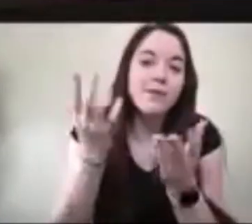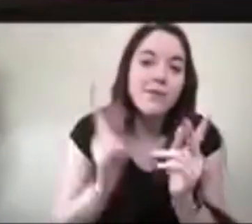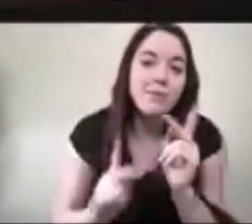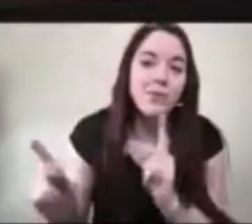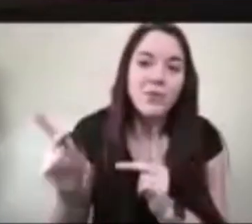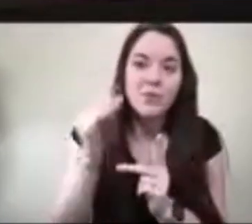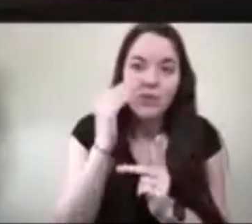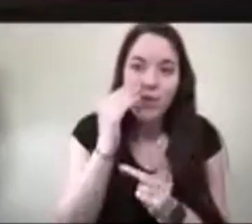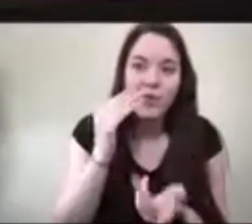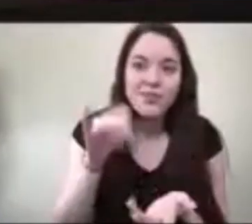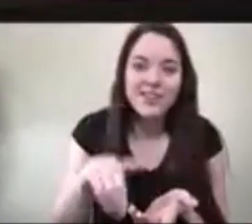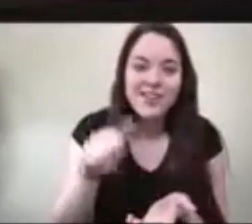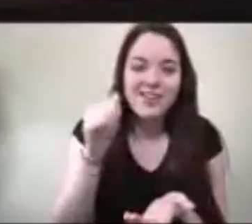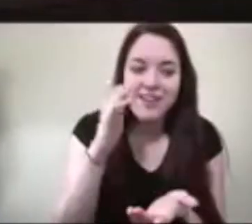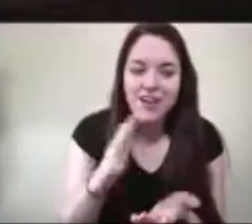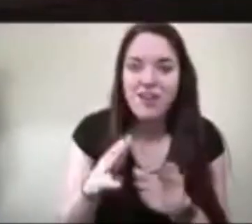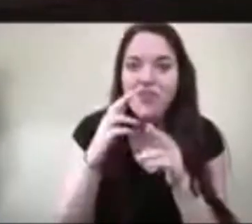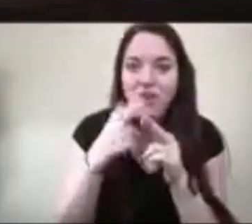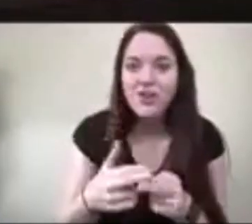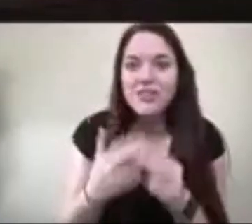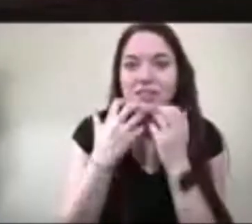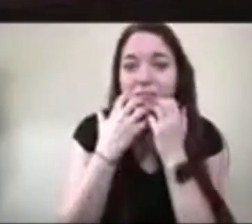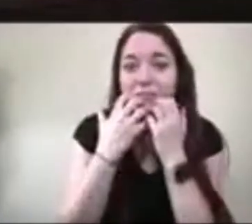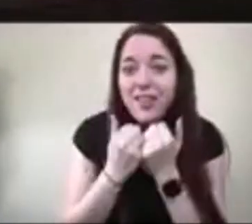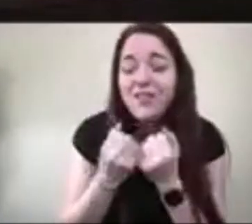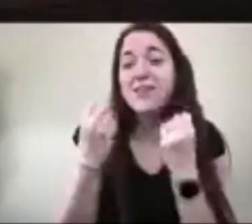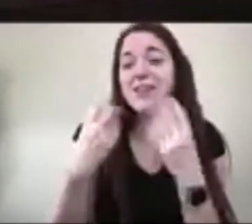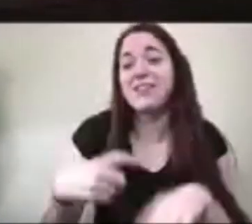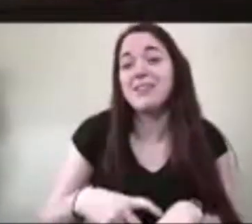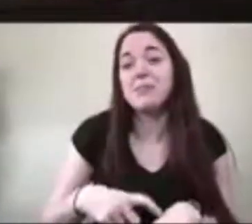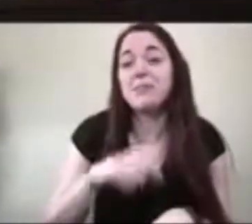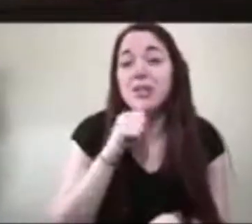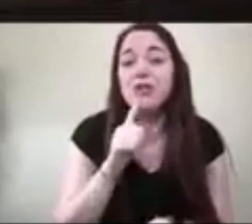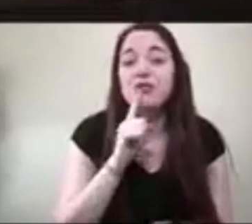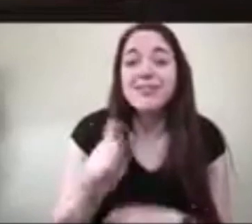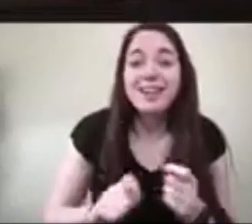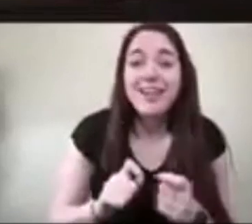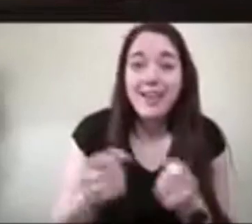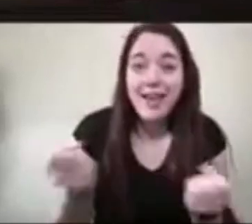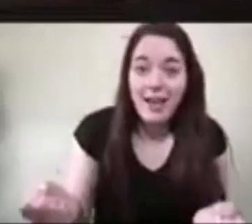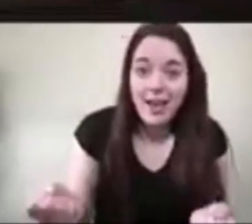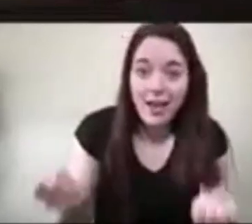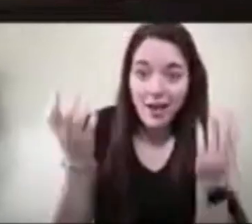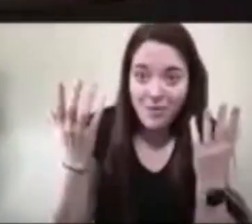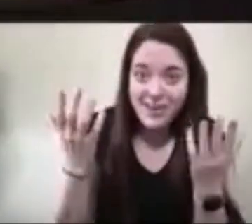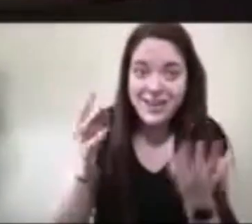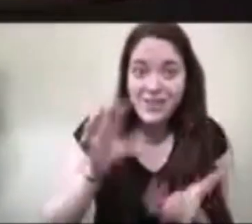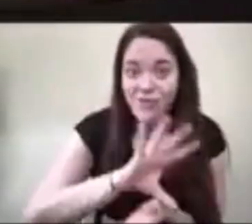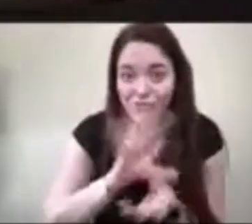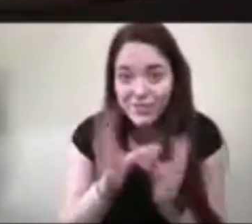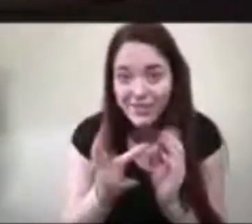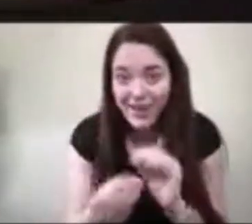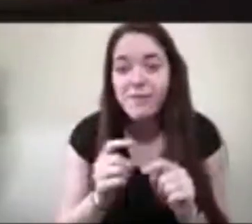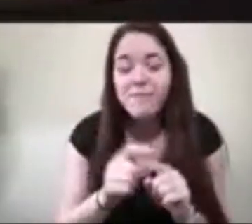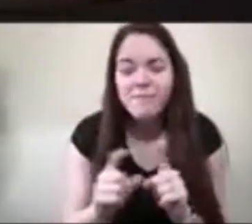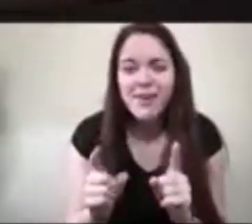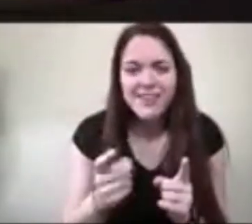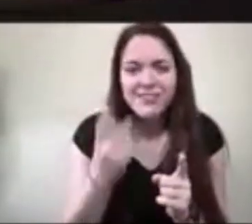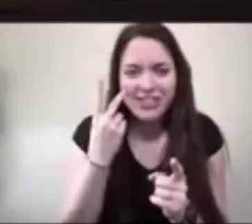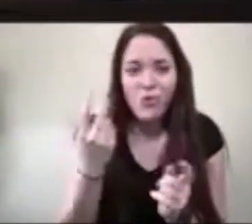beloved many, many, many times in scripture. I don't know how many times. Maybe I'll do a research on that and see how many times God refers to us as